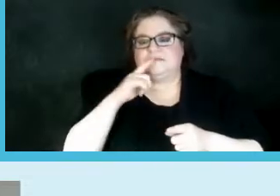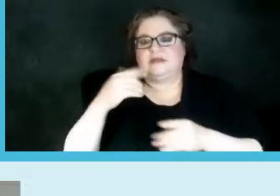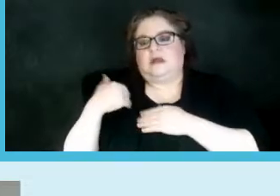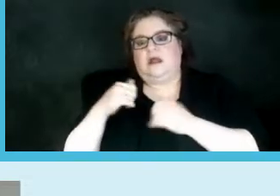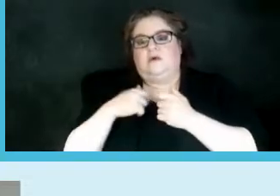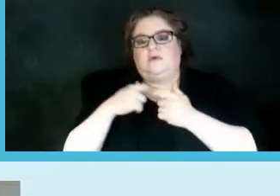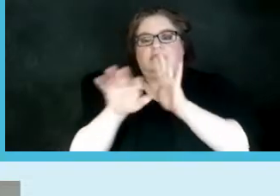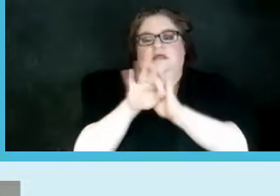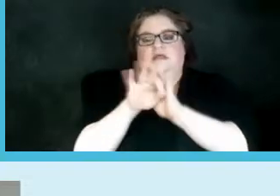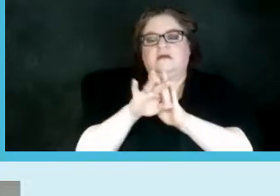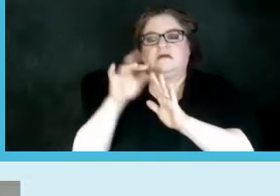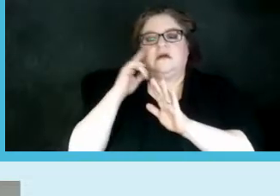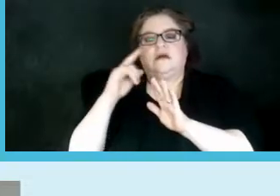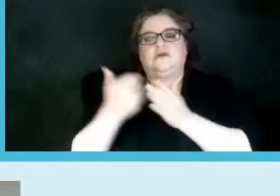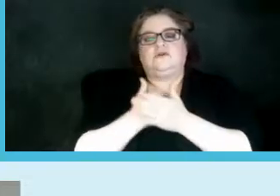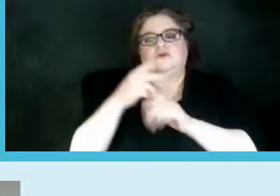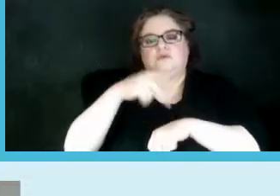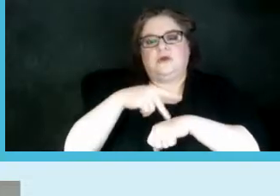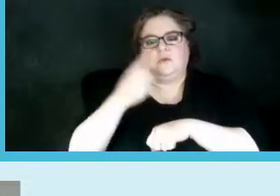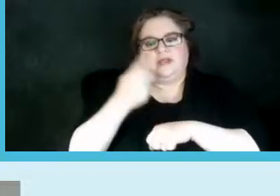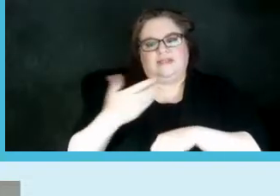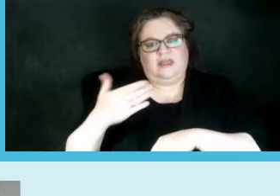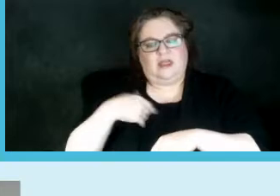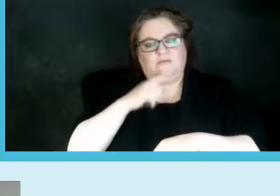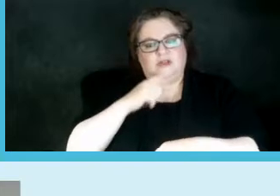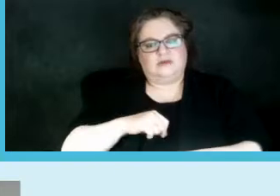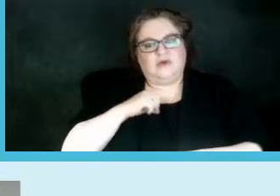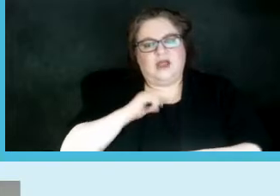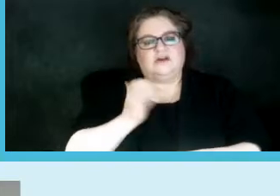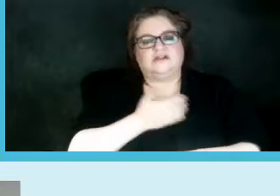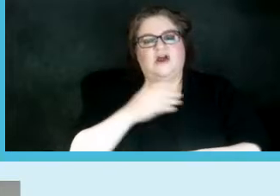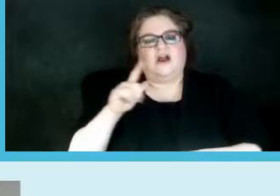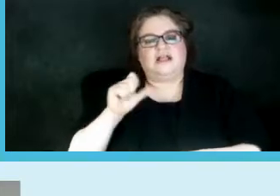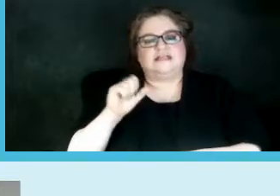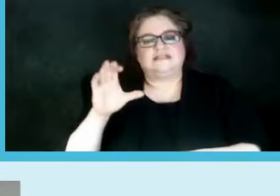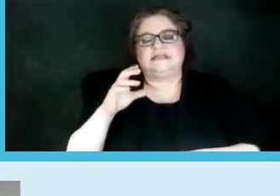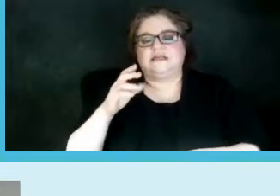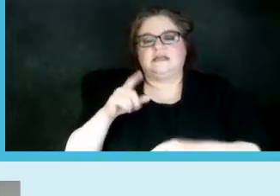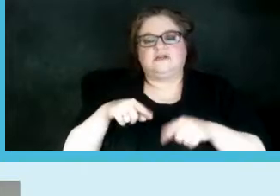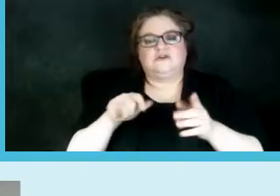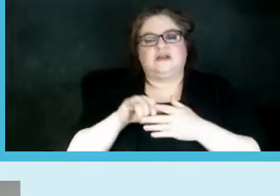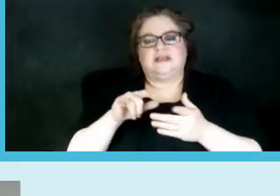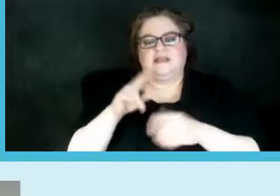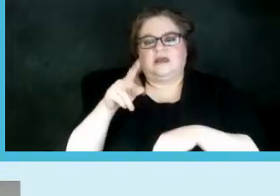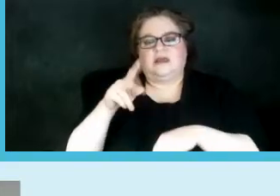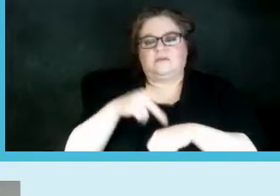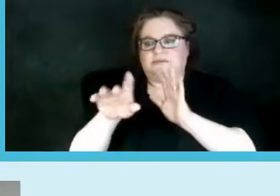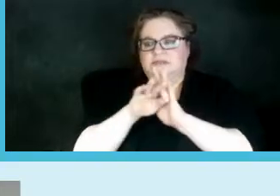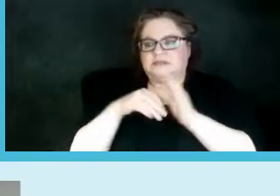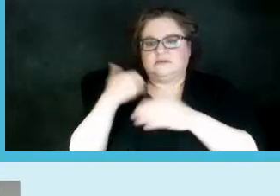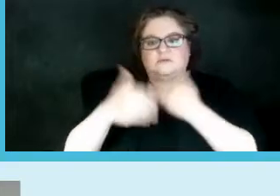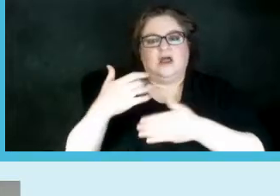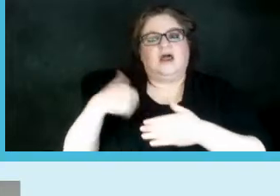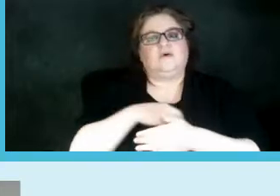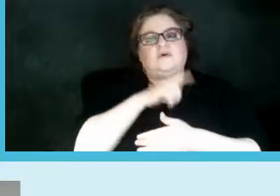a new principal. And so one thing I'm really proud of our LSC is that throughout that principal selection process, we